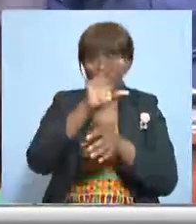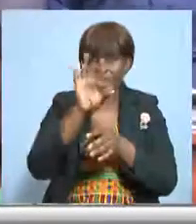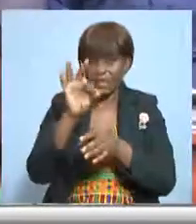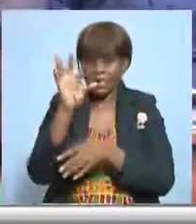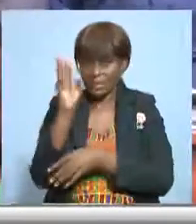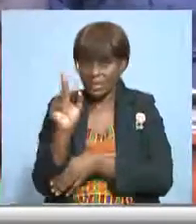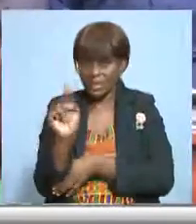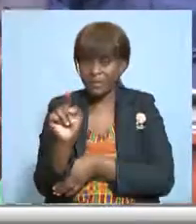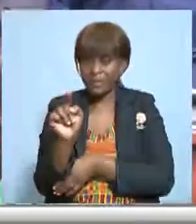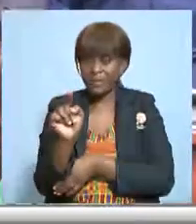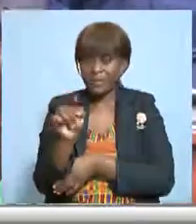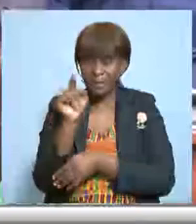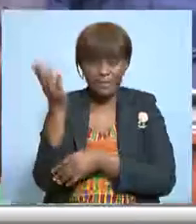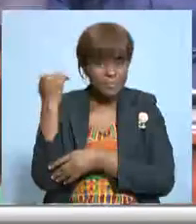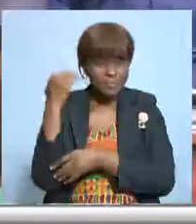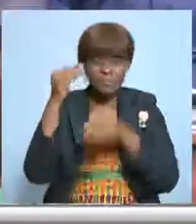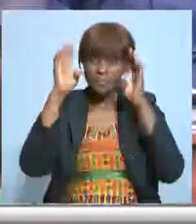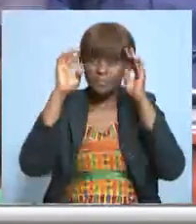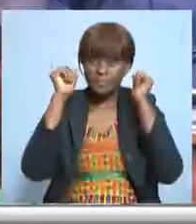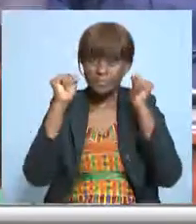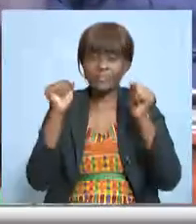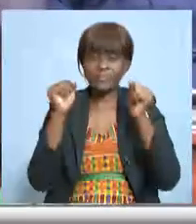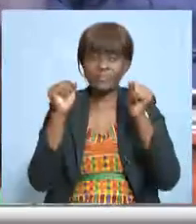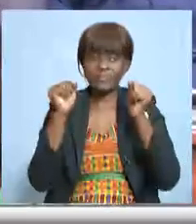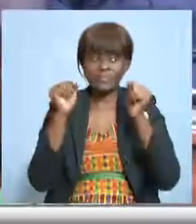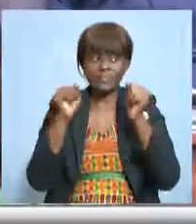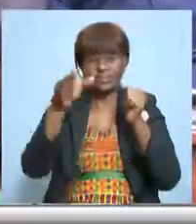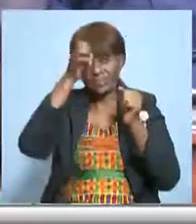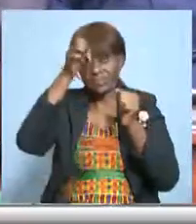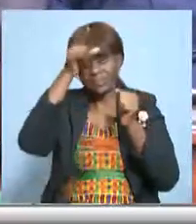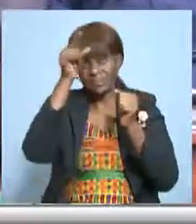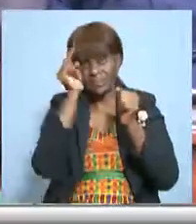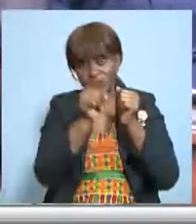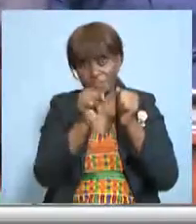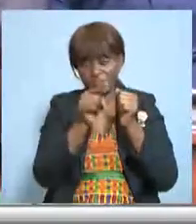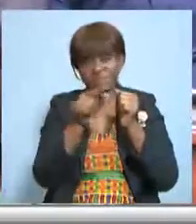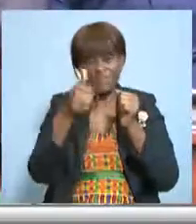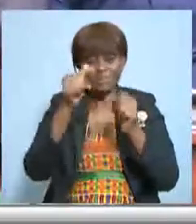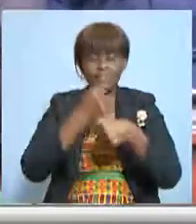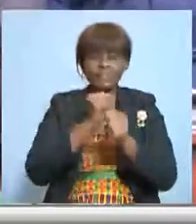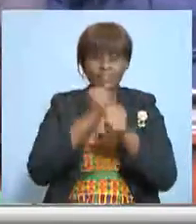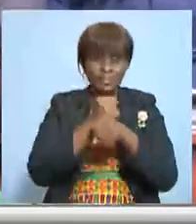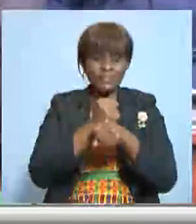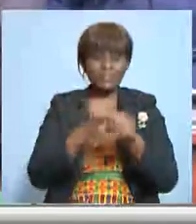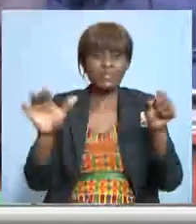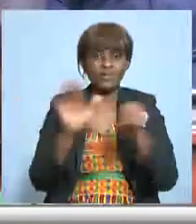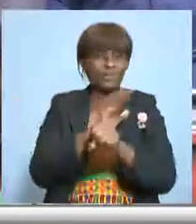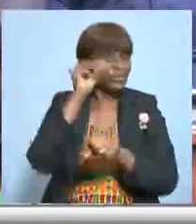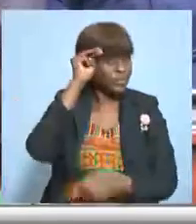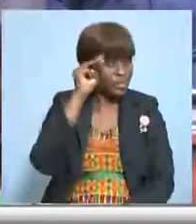1996, the then President Edgar Chagwalungu created a full